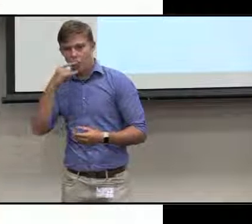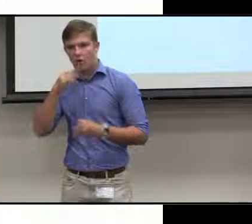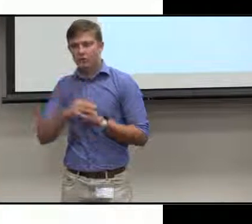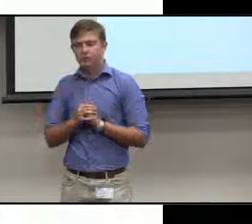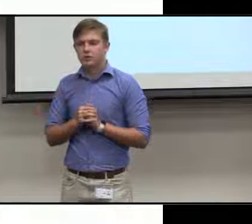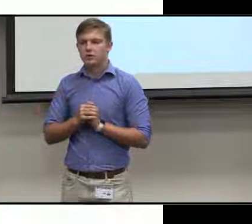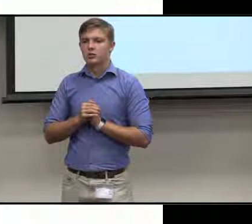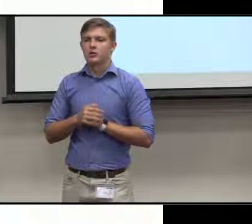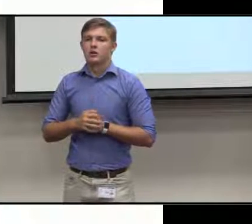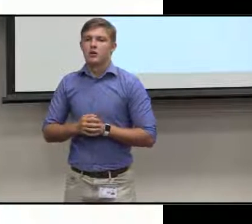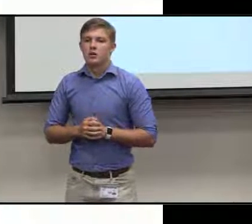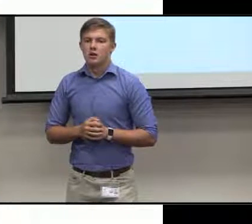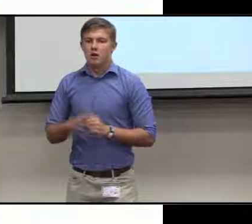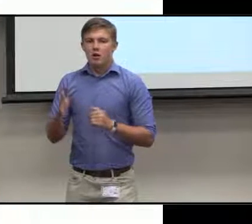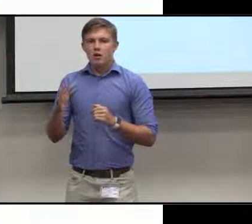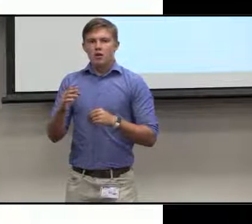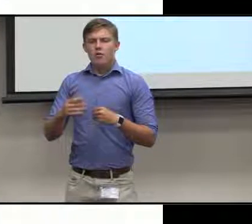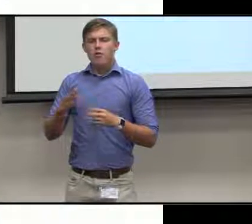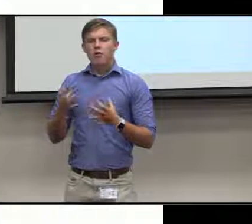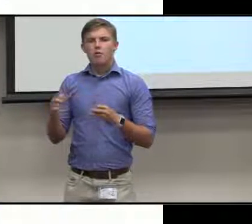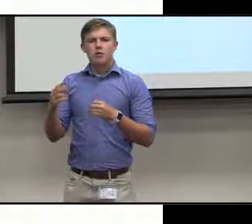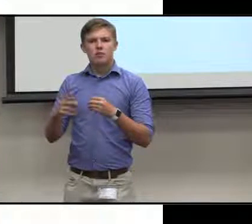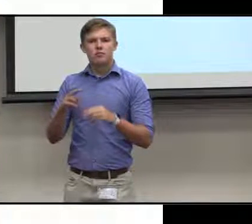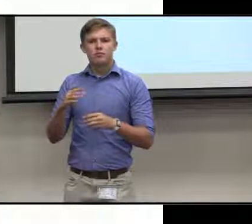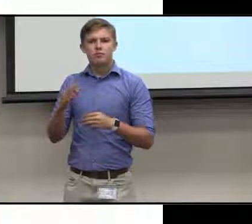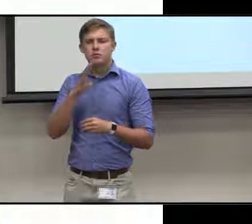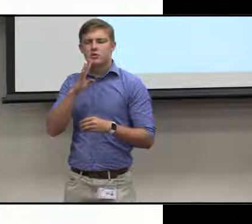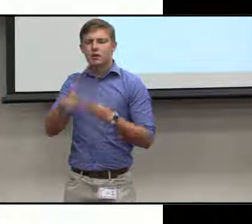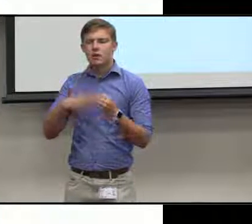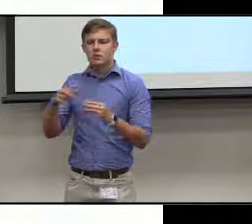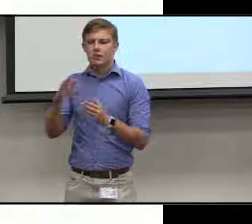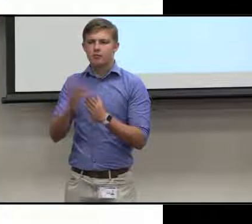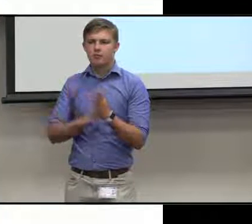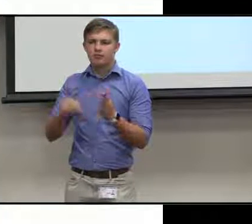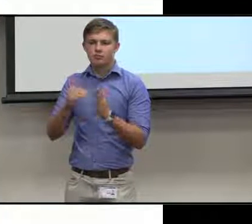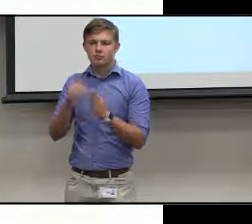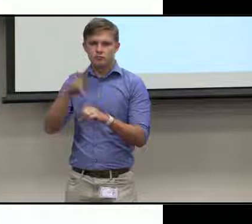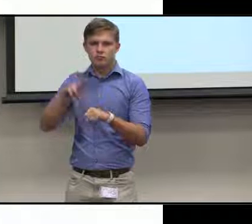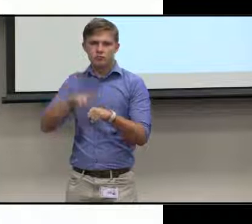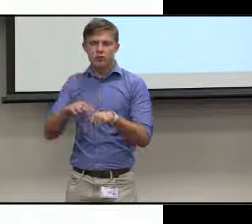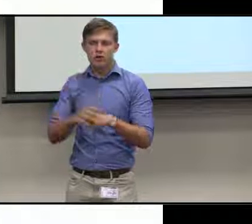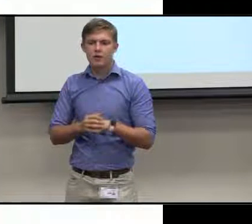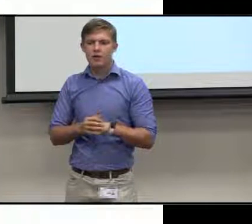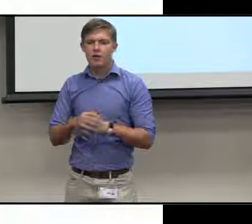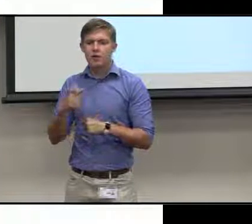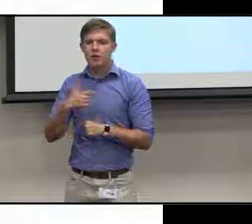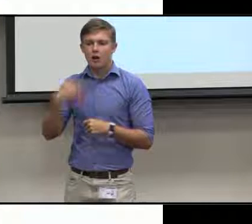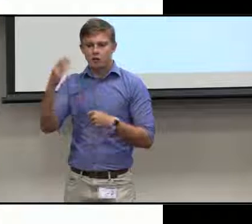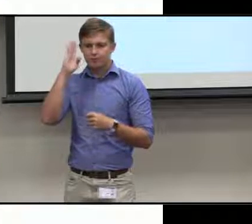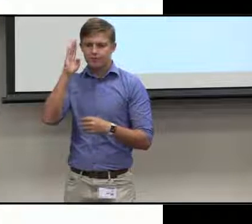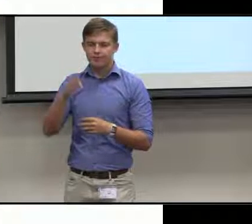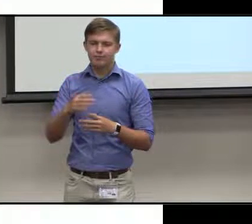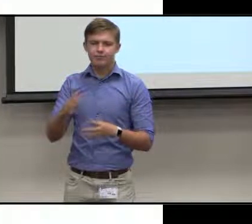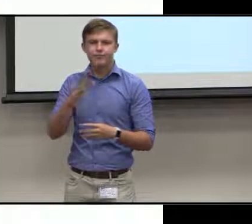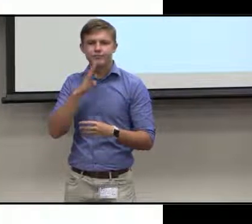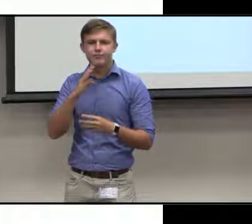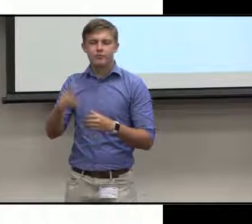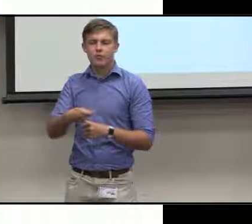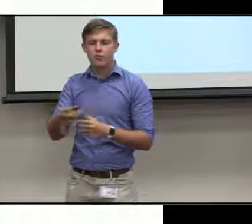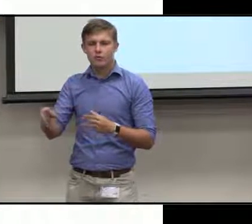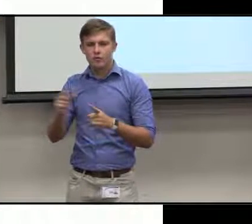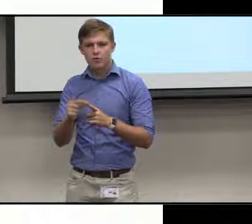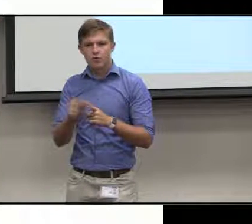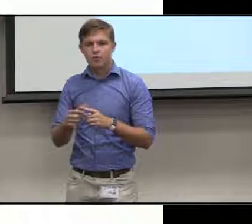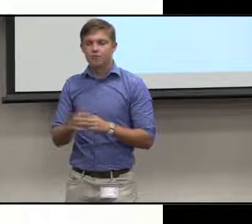the things that are special about it. I'm going to qualify it with certain words that I think will give you a good picture of it. The first word